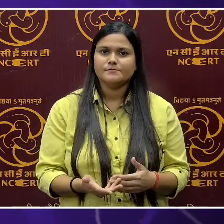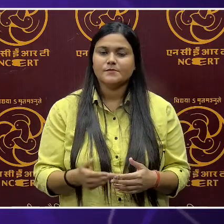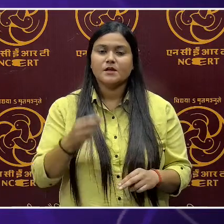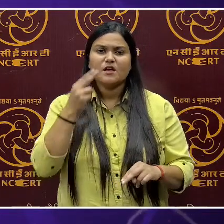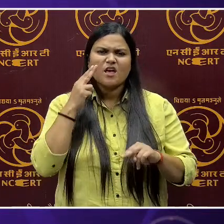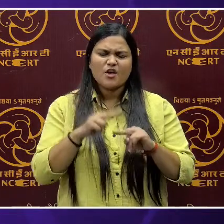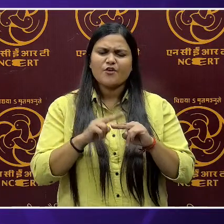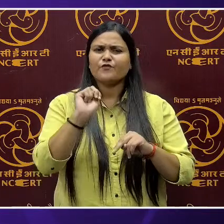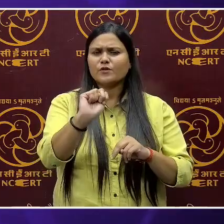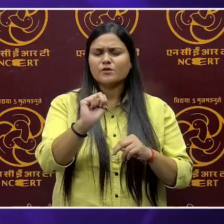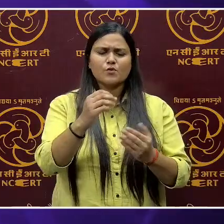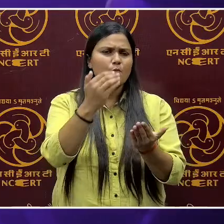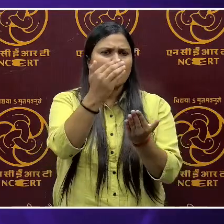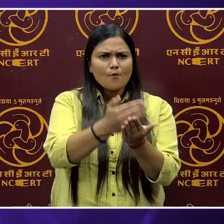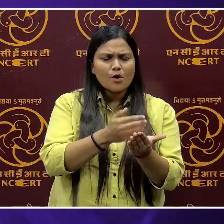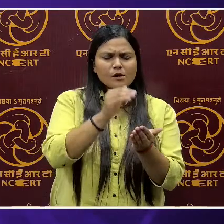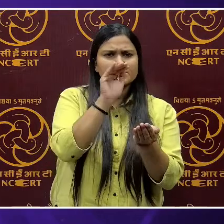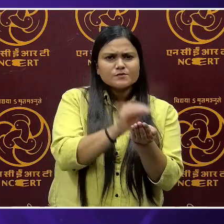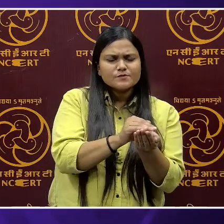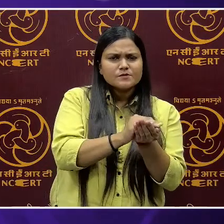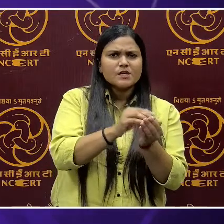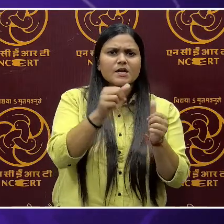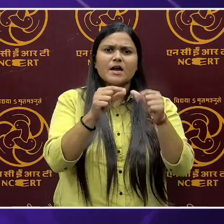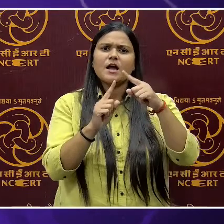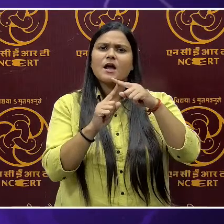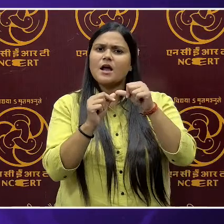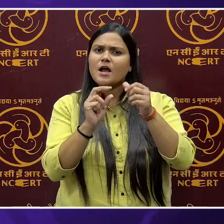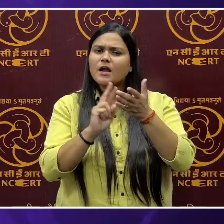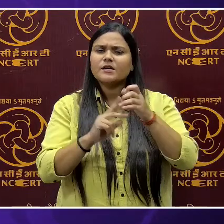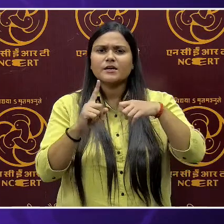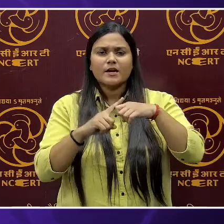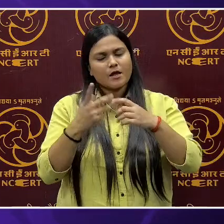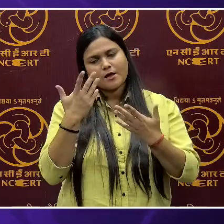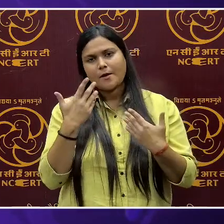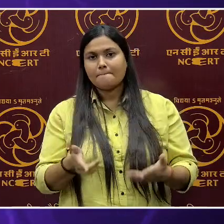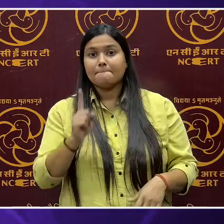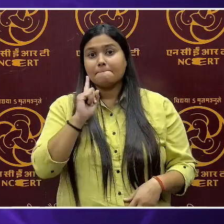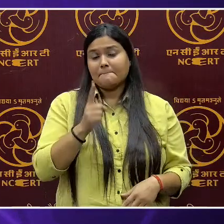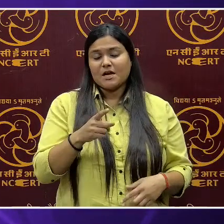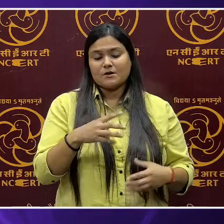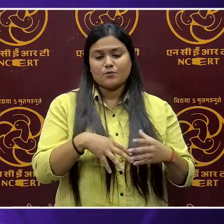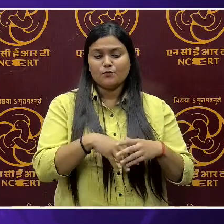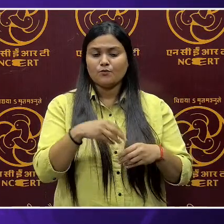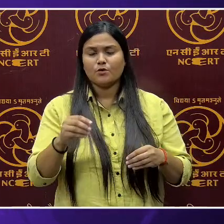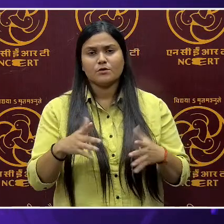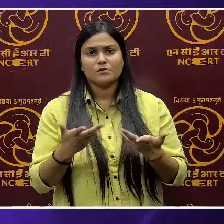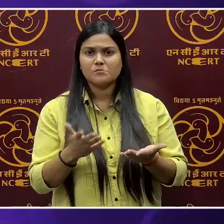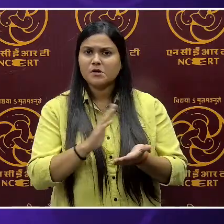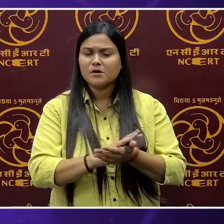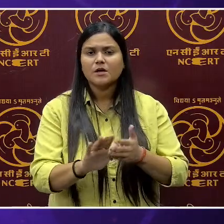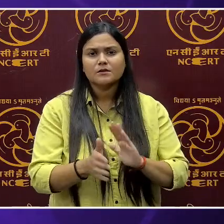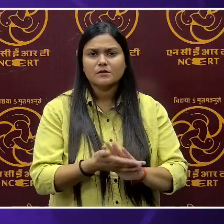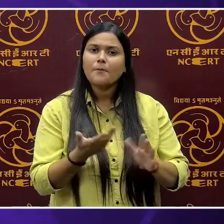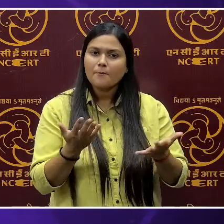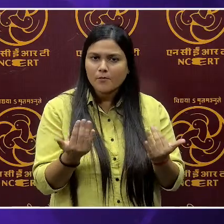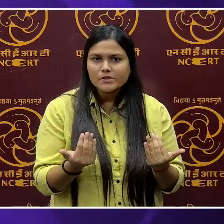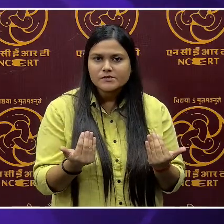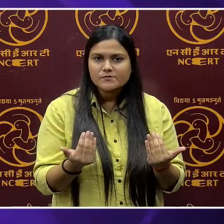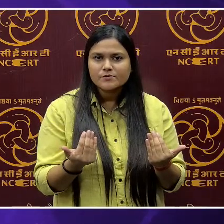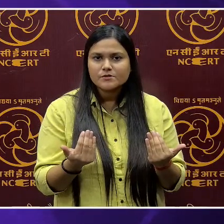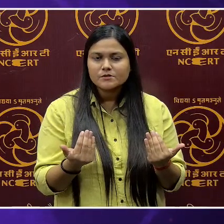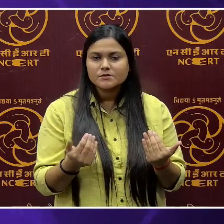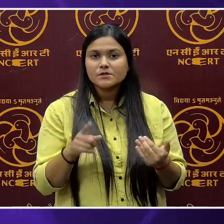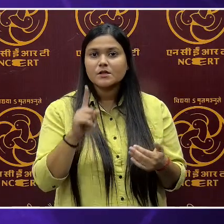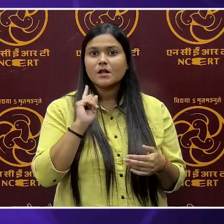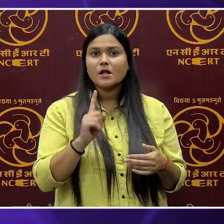in tanks, tanks also get emptied, and it's very important that we realize that